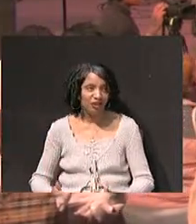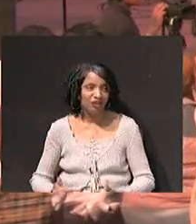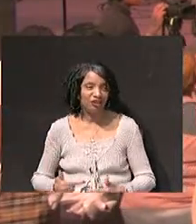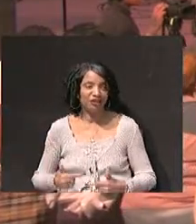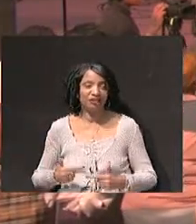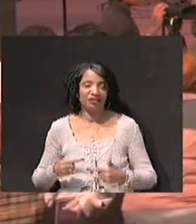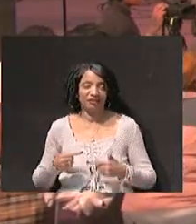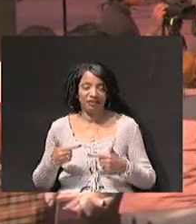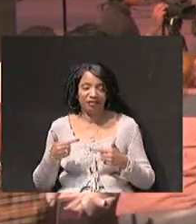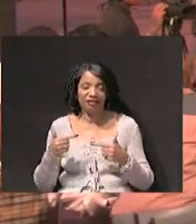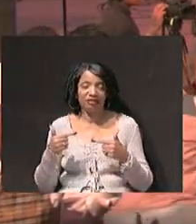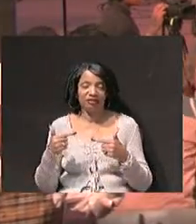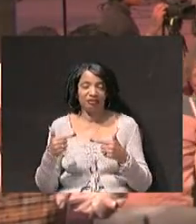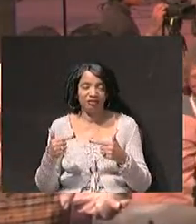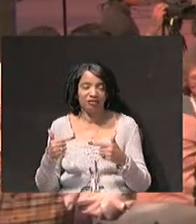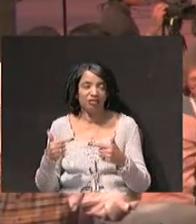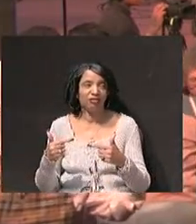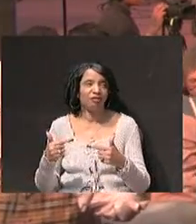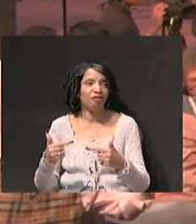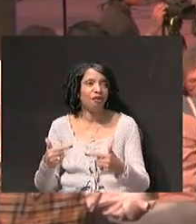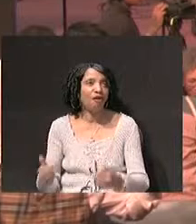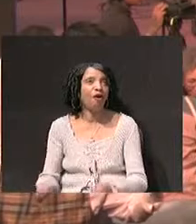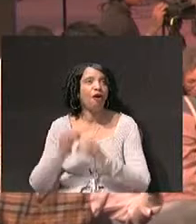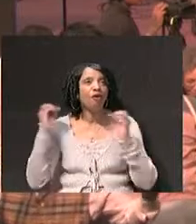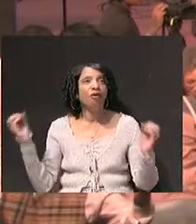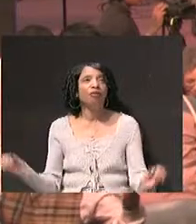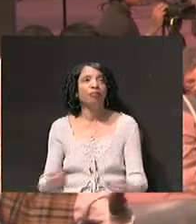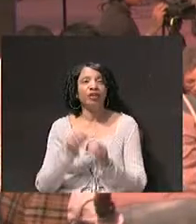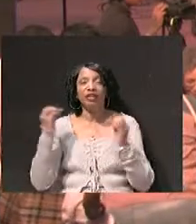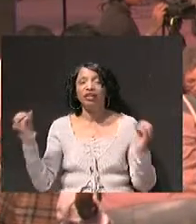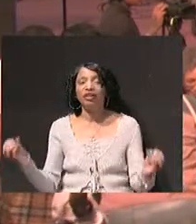you still got time. You still got time to come on down.